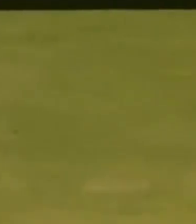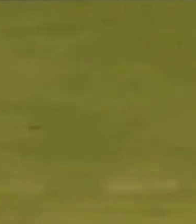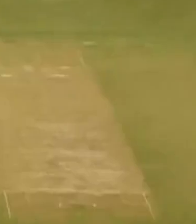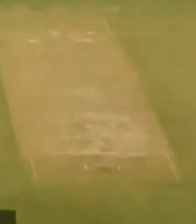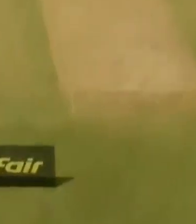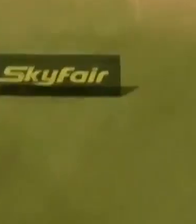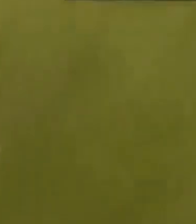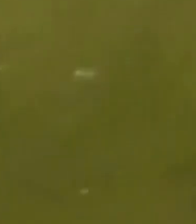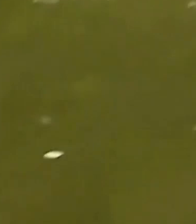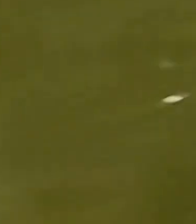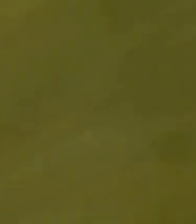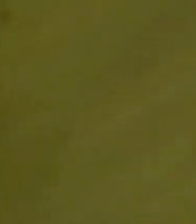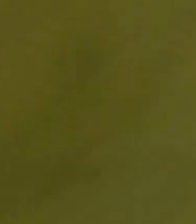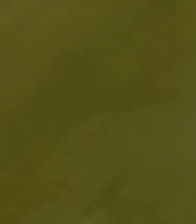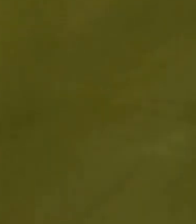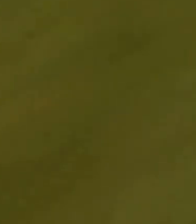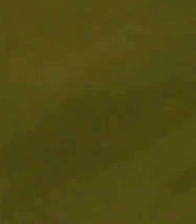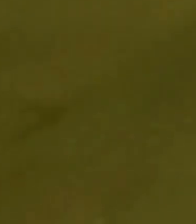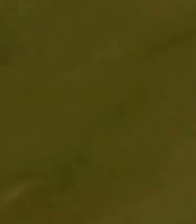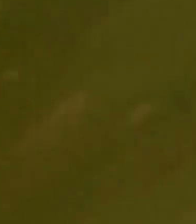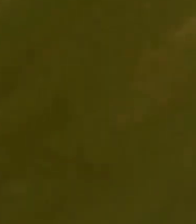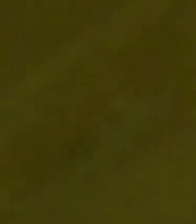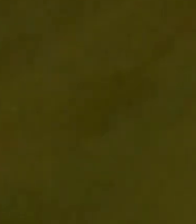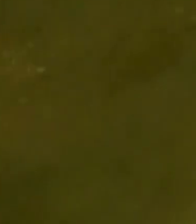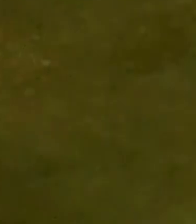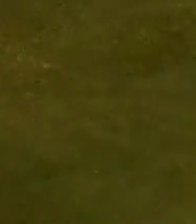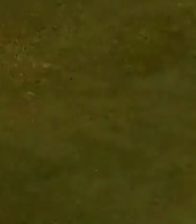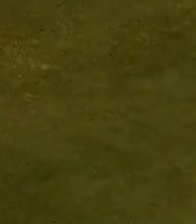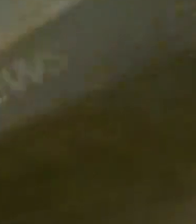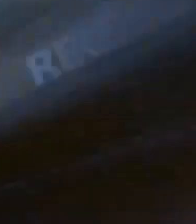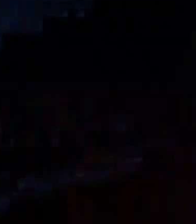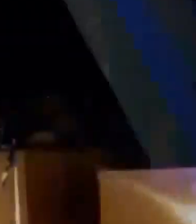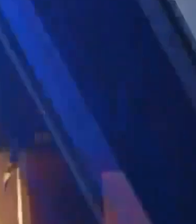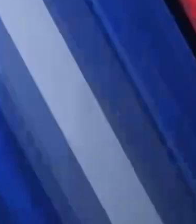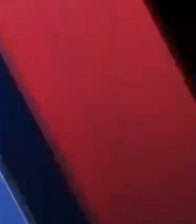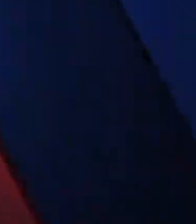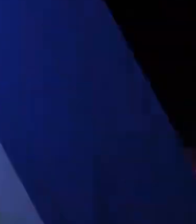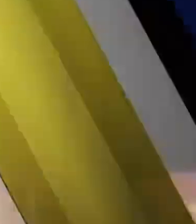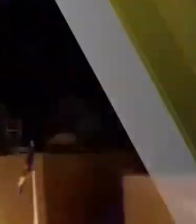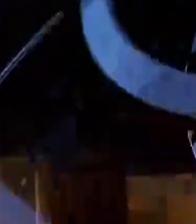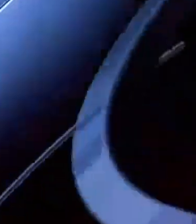Warriors' unbeaten run in CPL continues.